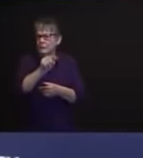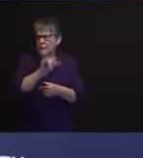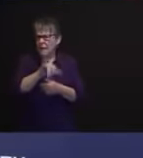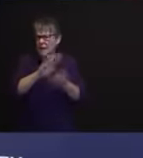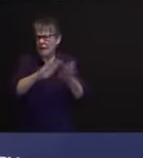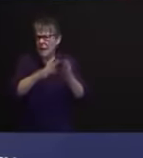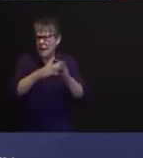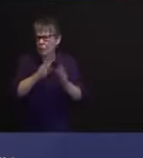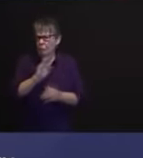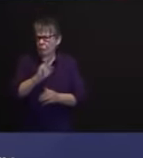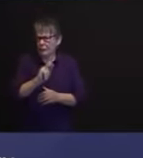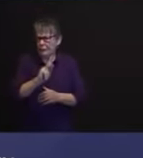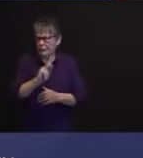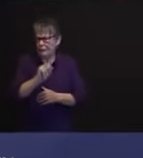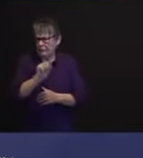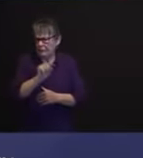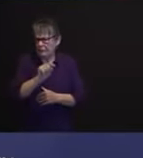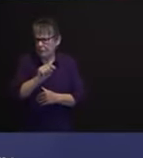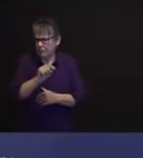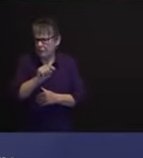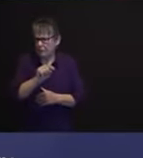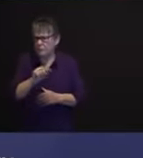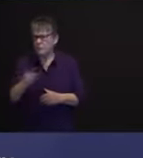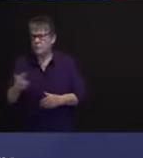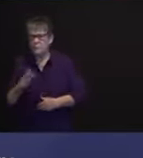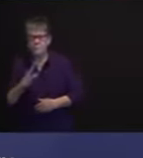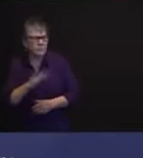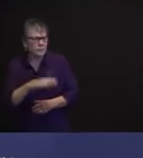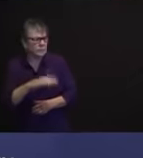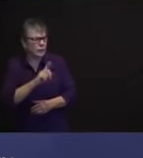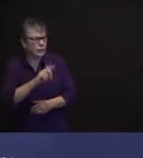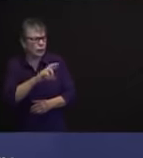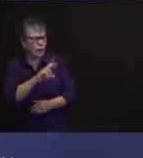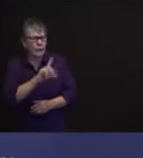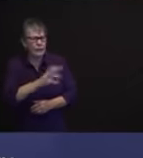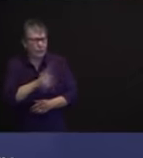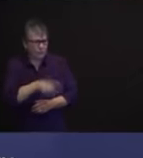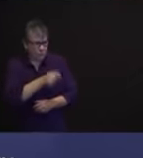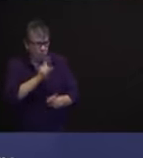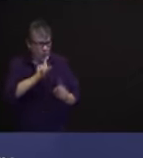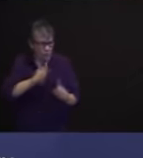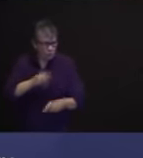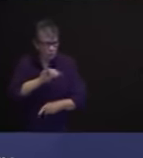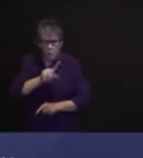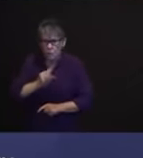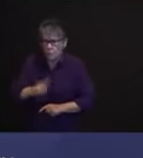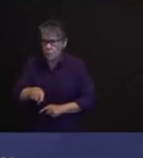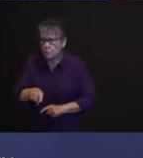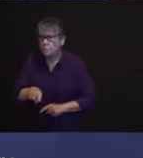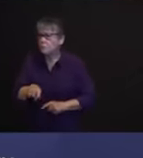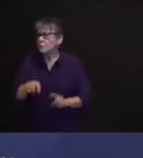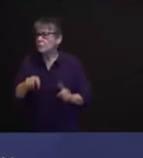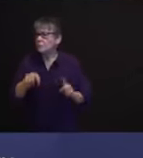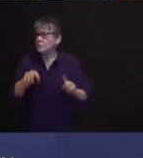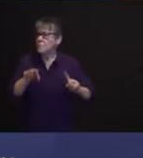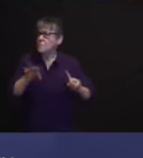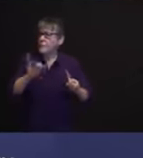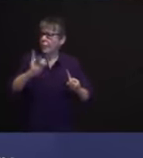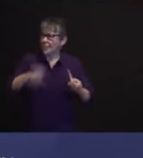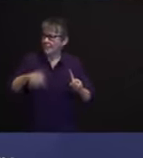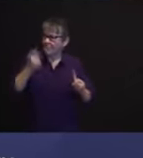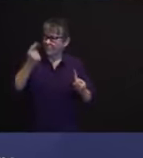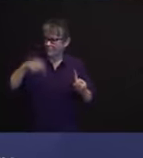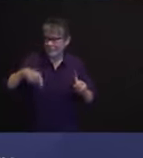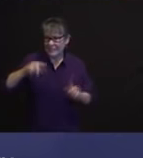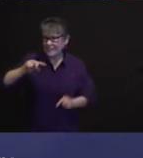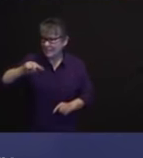say this. I mean, with this upsurge, with the second wave, unfortunately, we are seeing again an increase in number of outbreaks